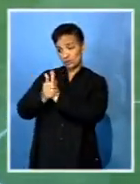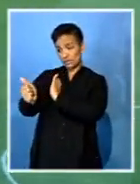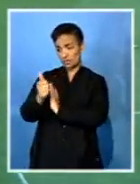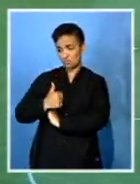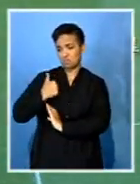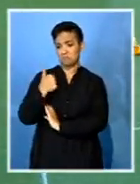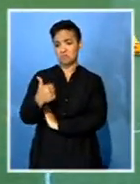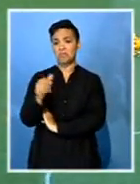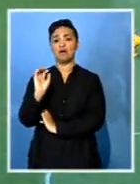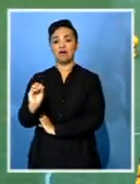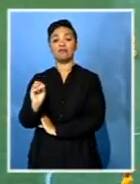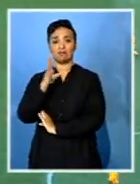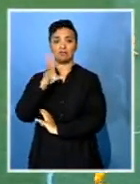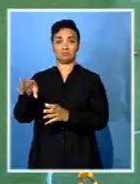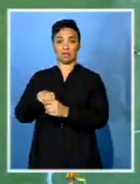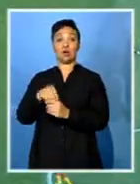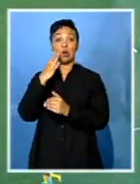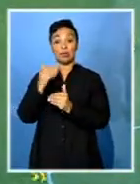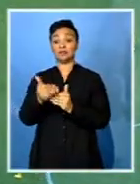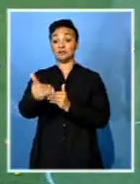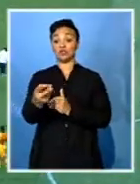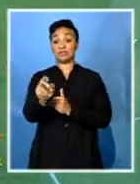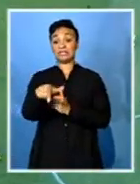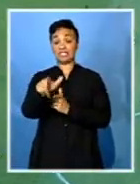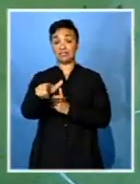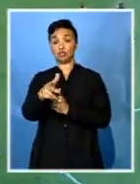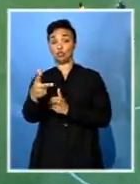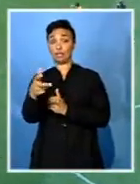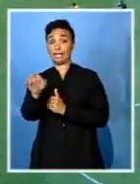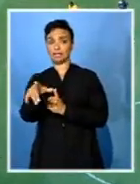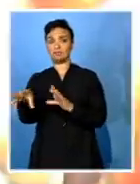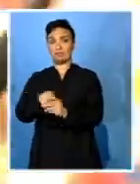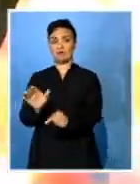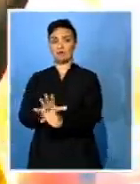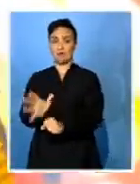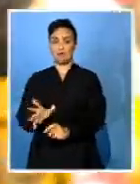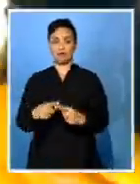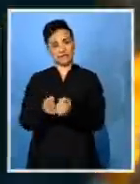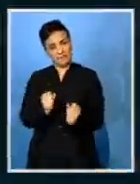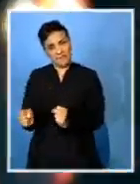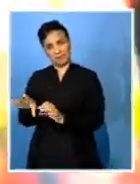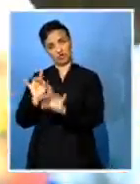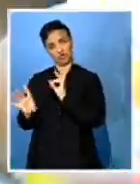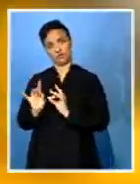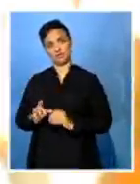will be trimmed before the start of the 2017-2018 season. Mduduzi Ndlovu, SABC News, Soweto.